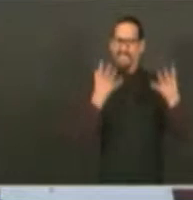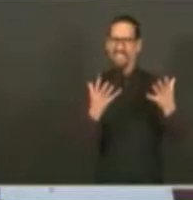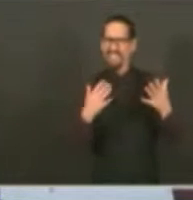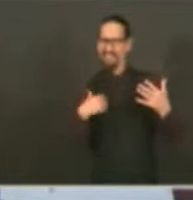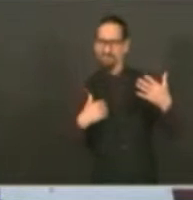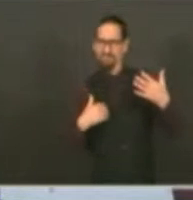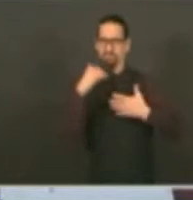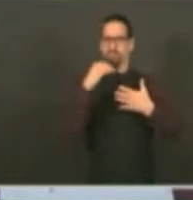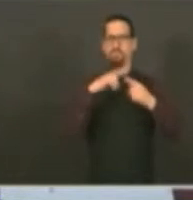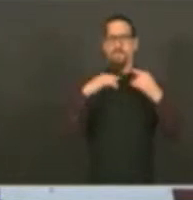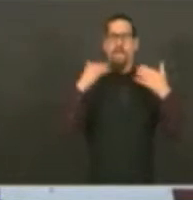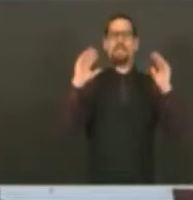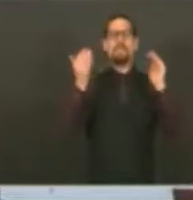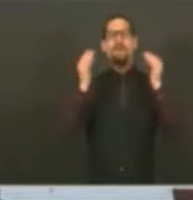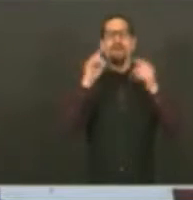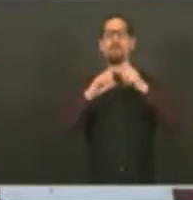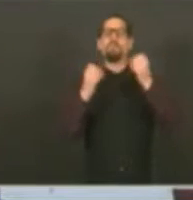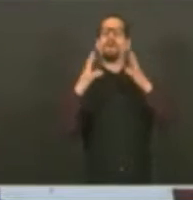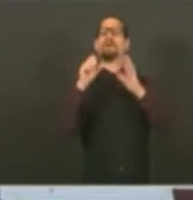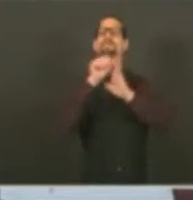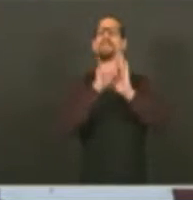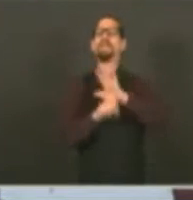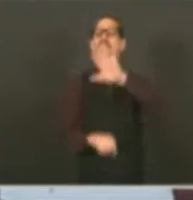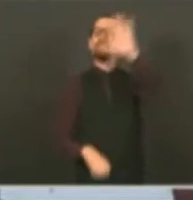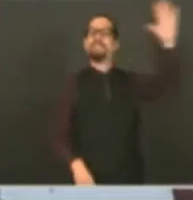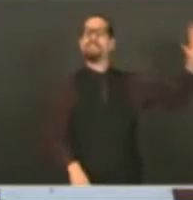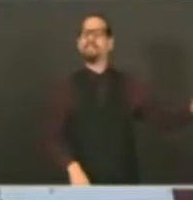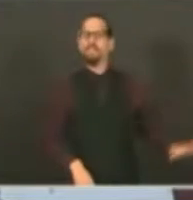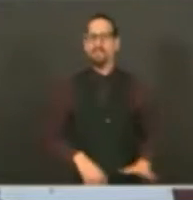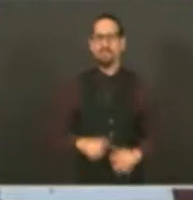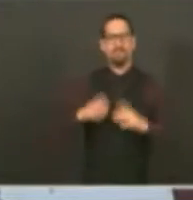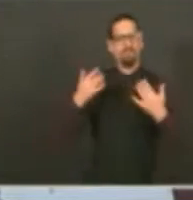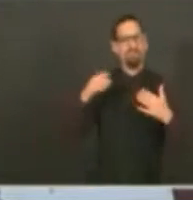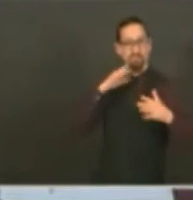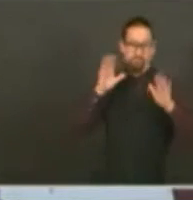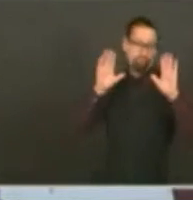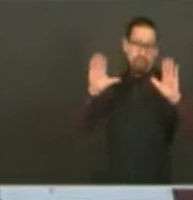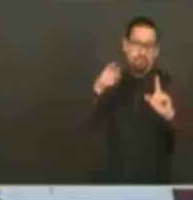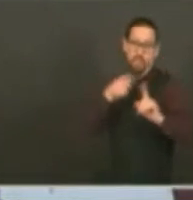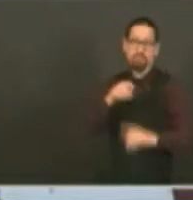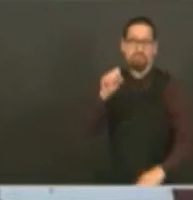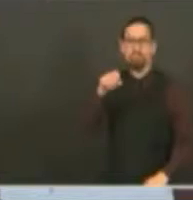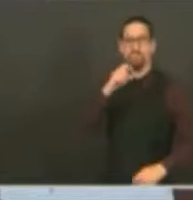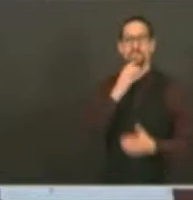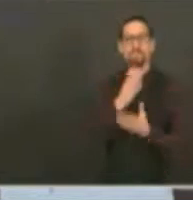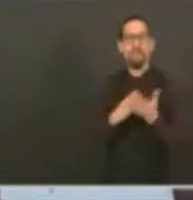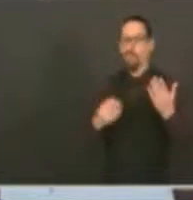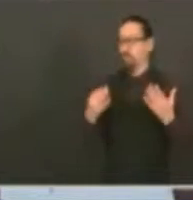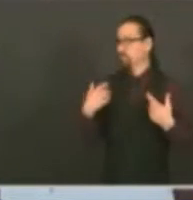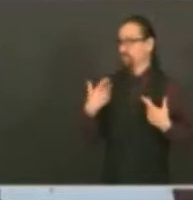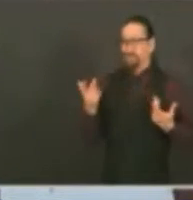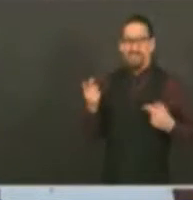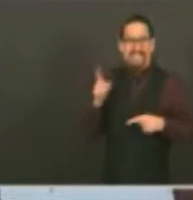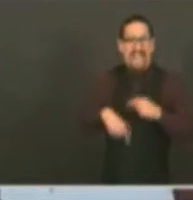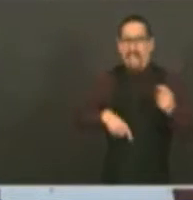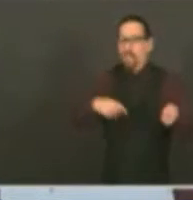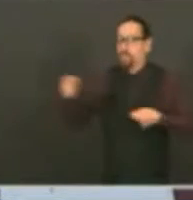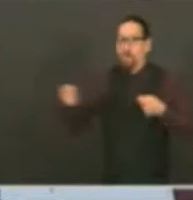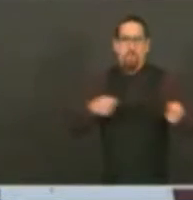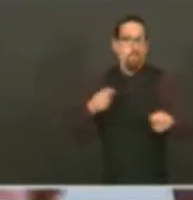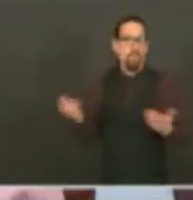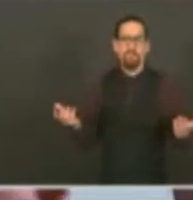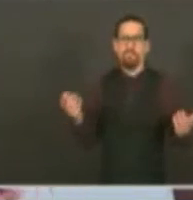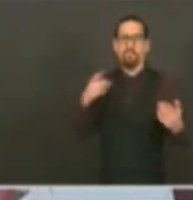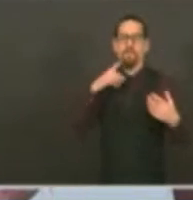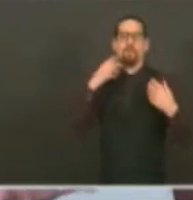So you make an excellent point. And some of this stuff is out of our control. We're densely populated. You know,